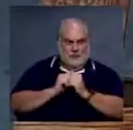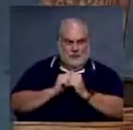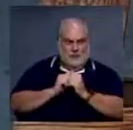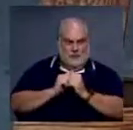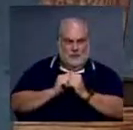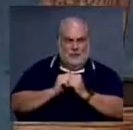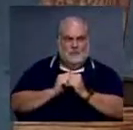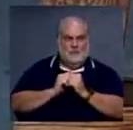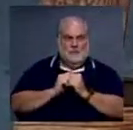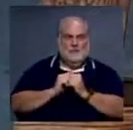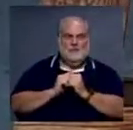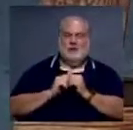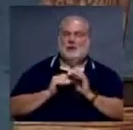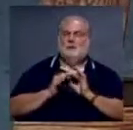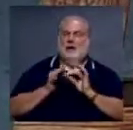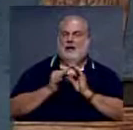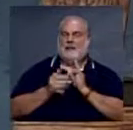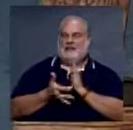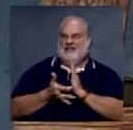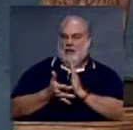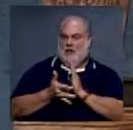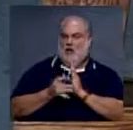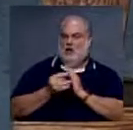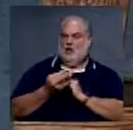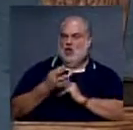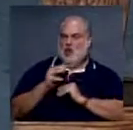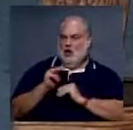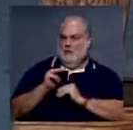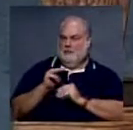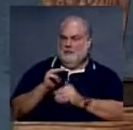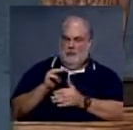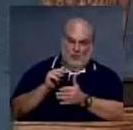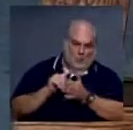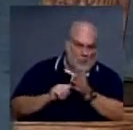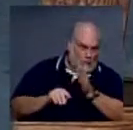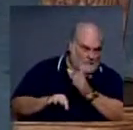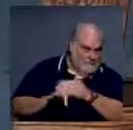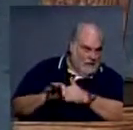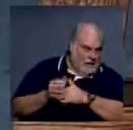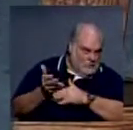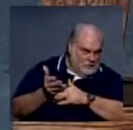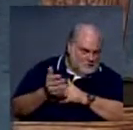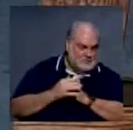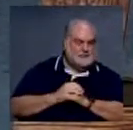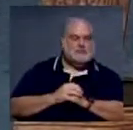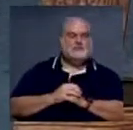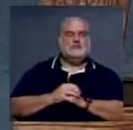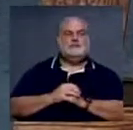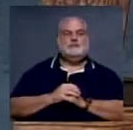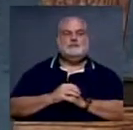I'll let him speak on the technical terms of our findings there. I